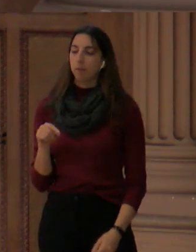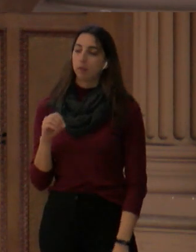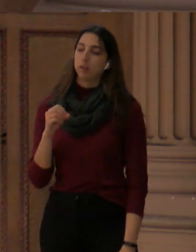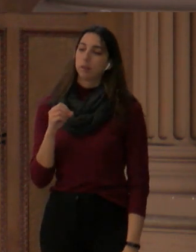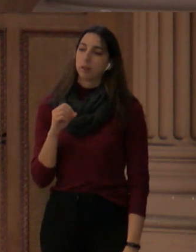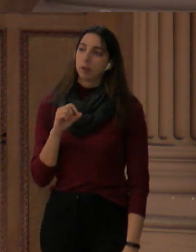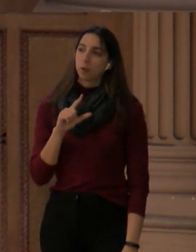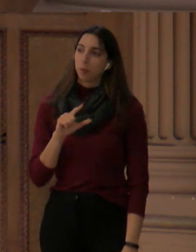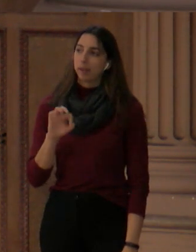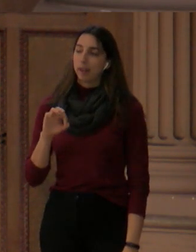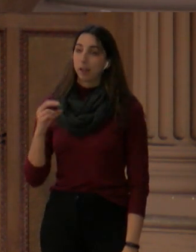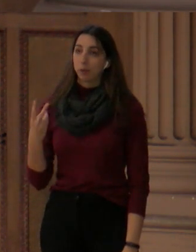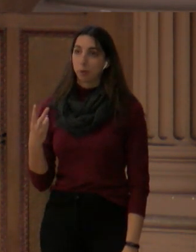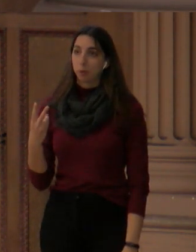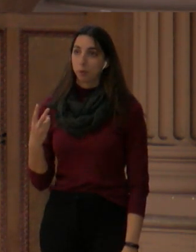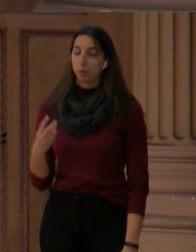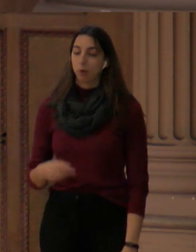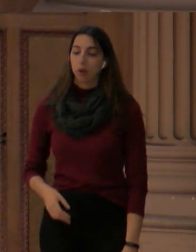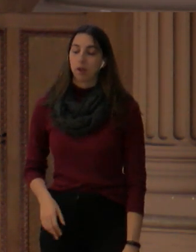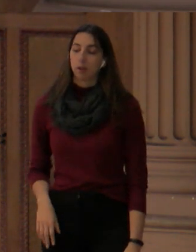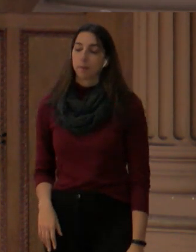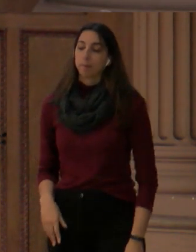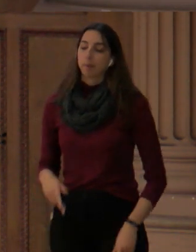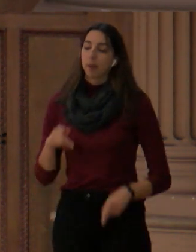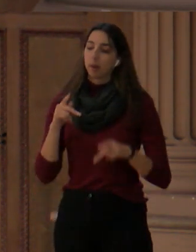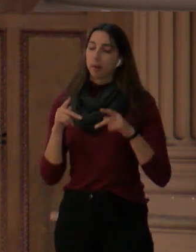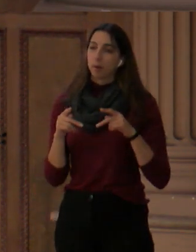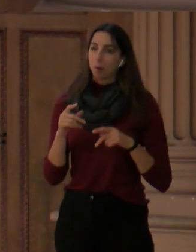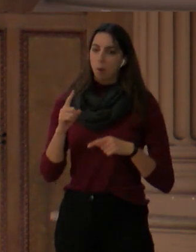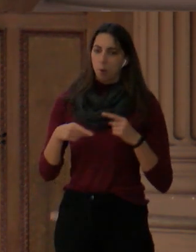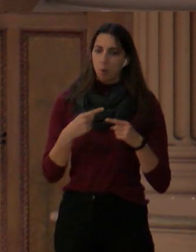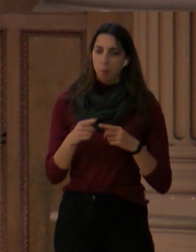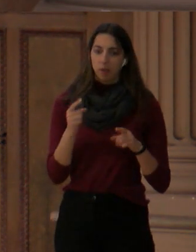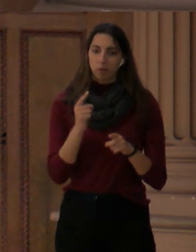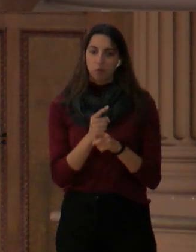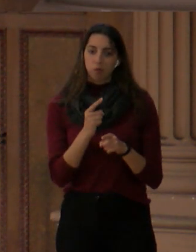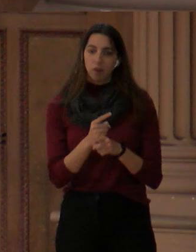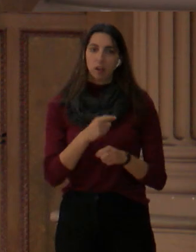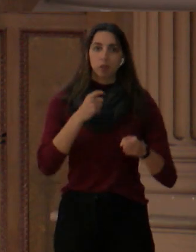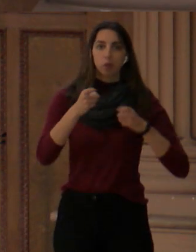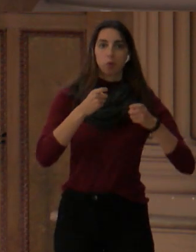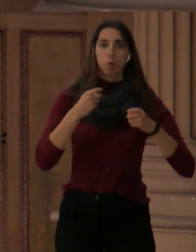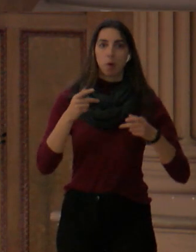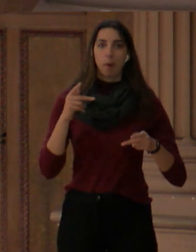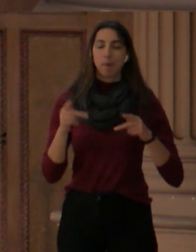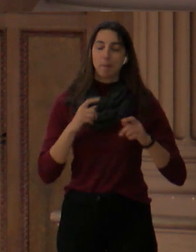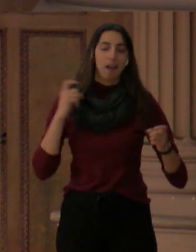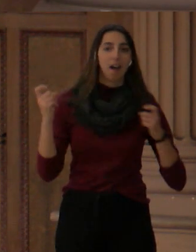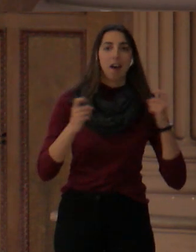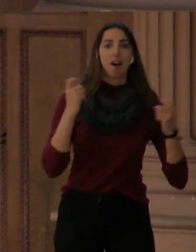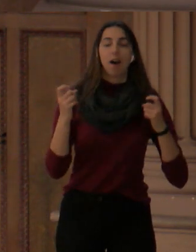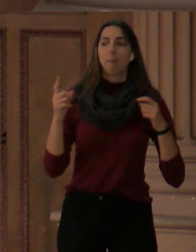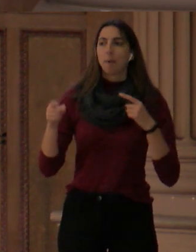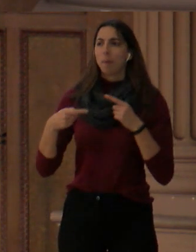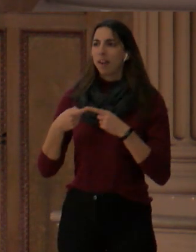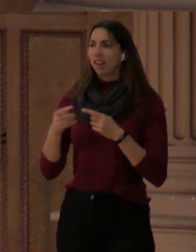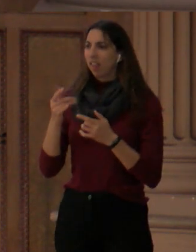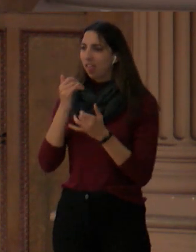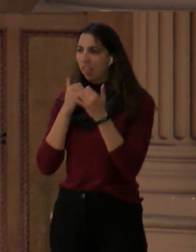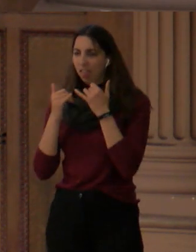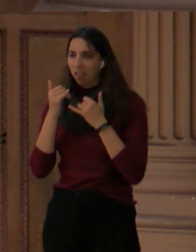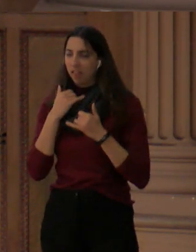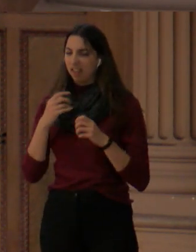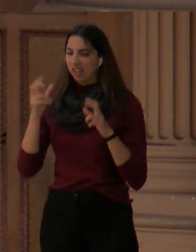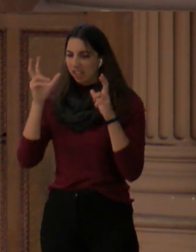they rule, the people rejoice. But when the wicked rule, the people groan. And so at this moment, the people are rejoicing.